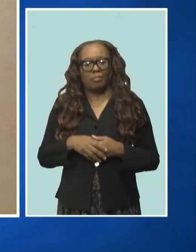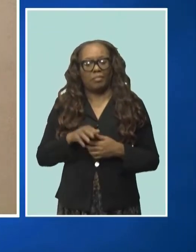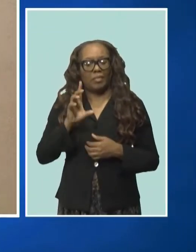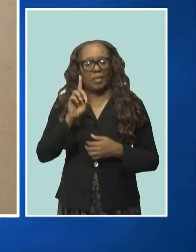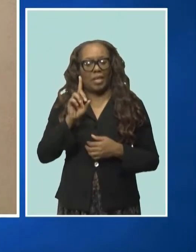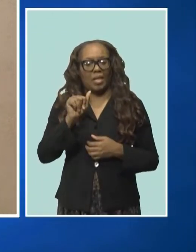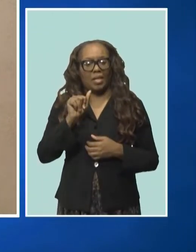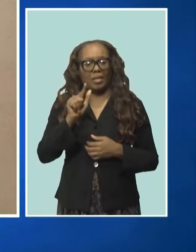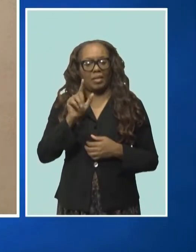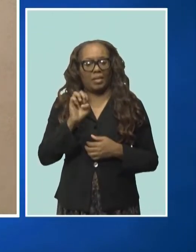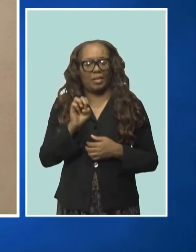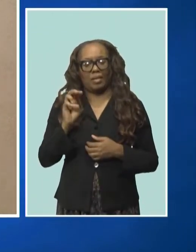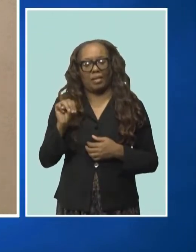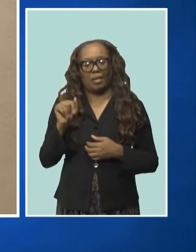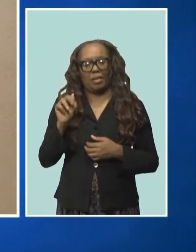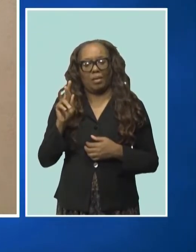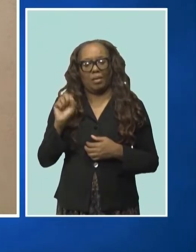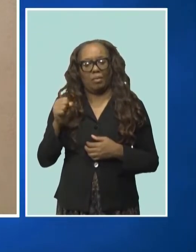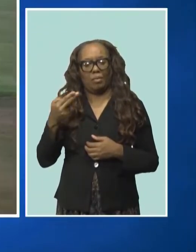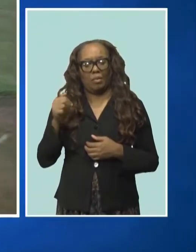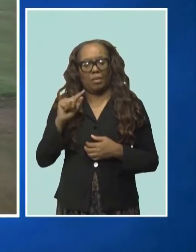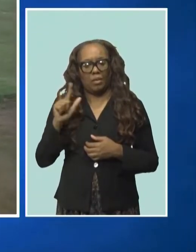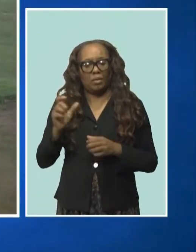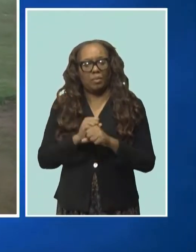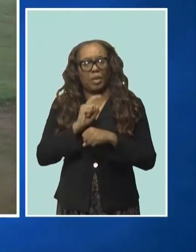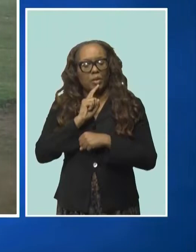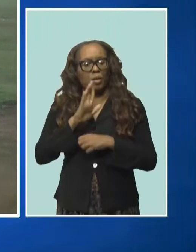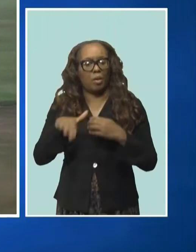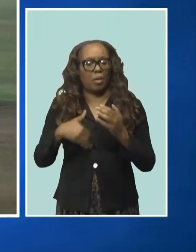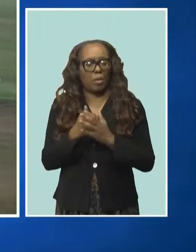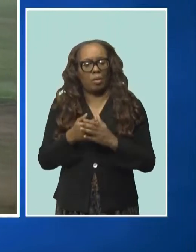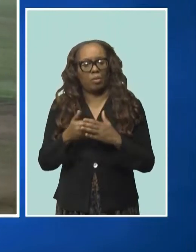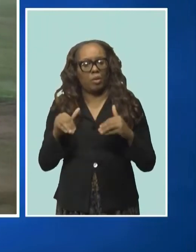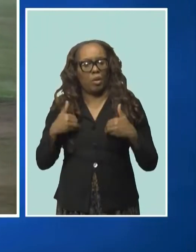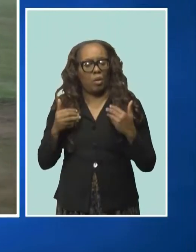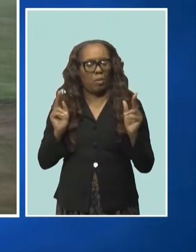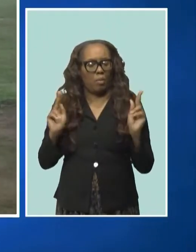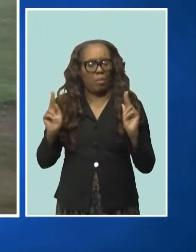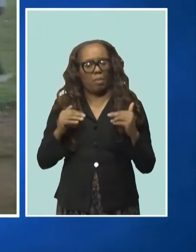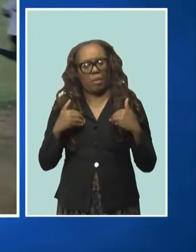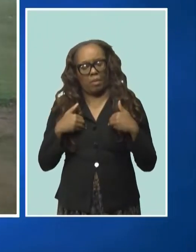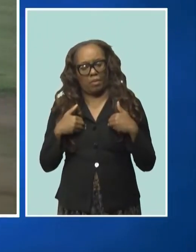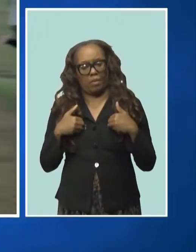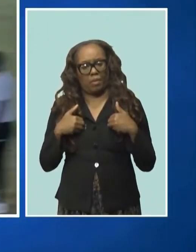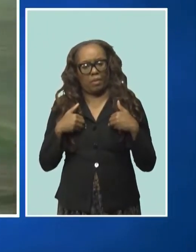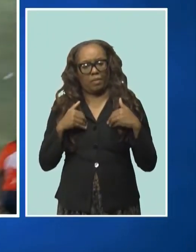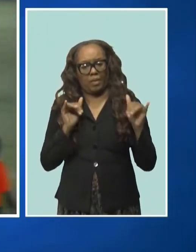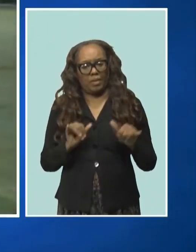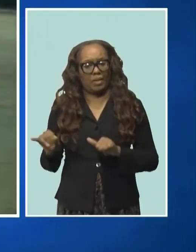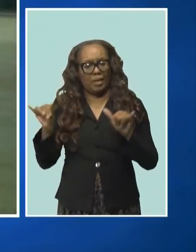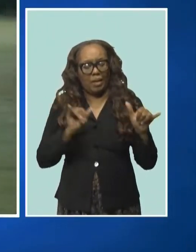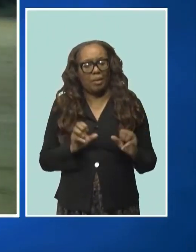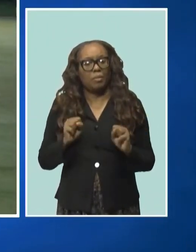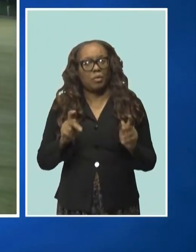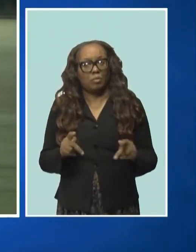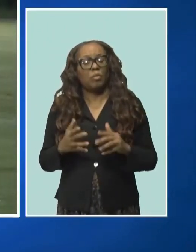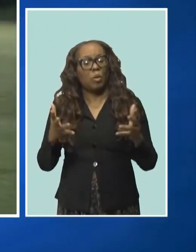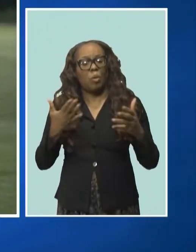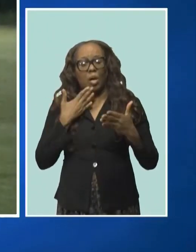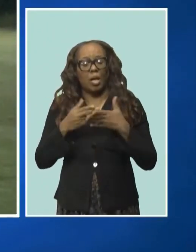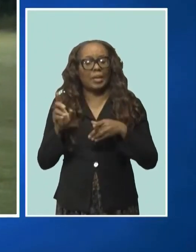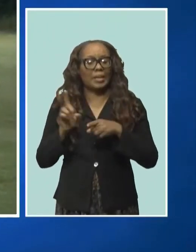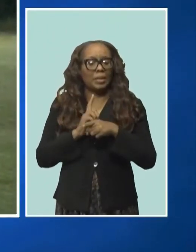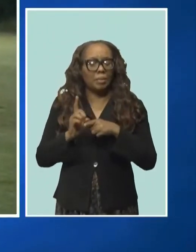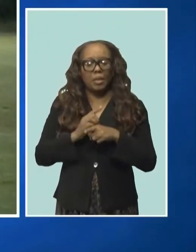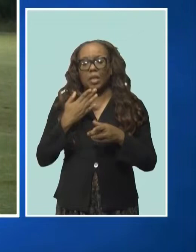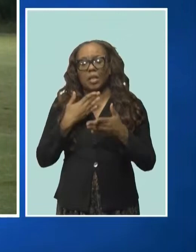young, that everyone has the same opportunities. He's encouraging discipline and order throughout the tournament. The first match involved the St.